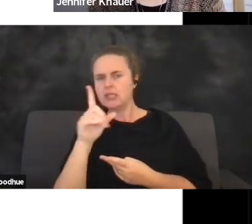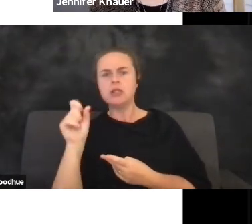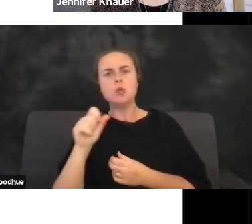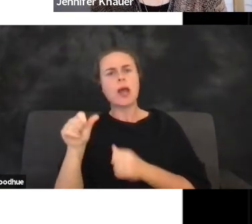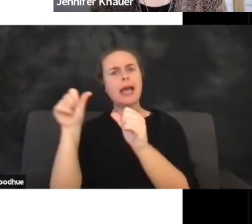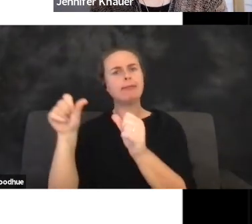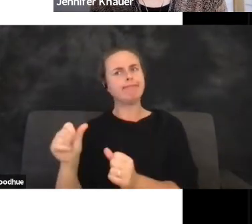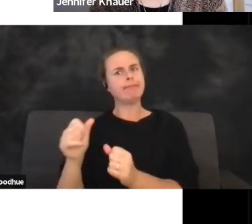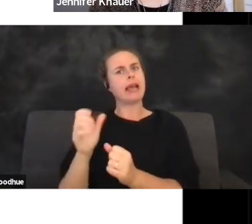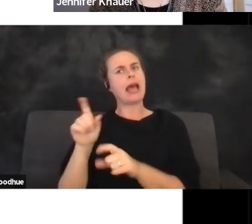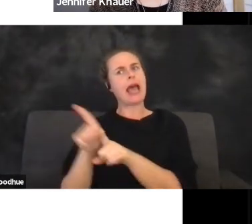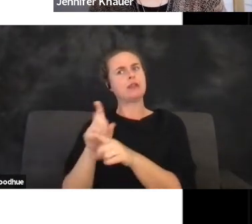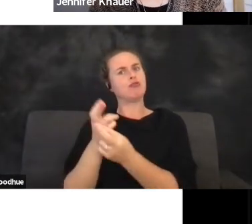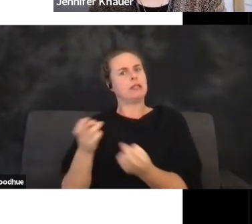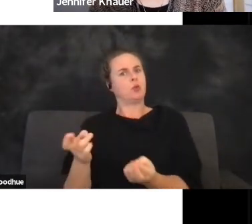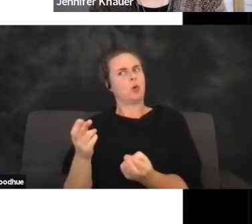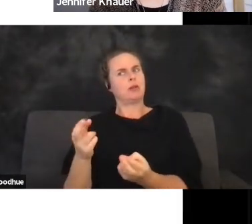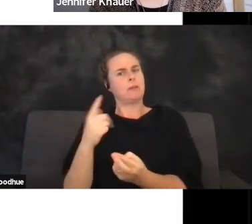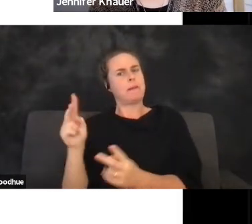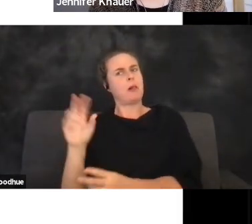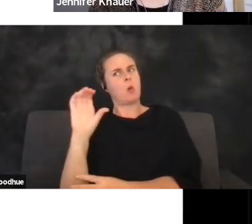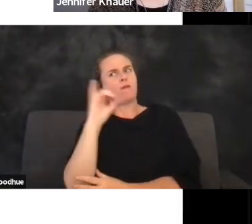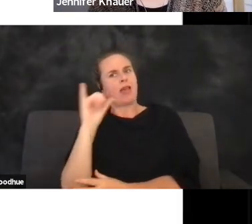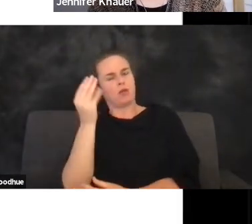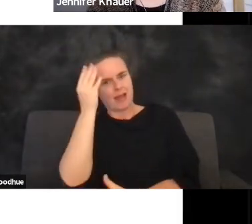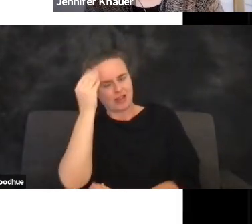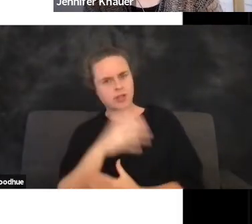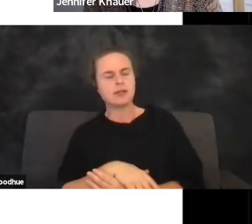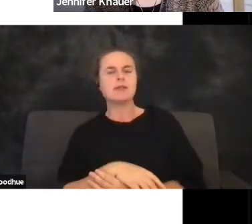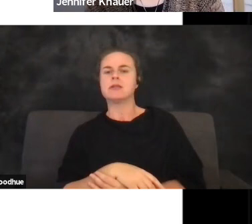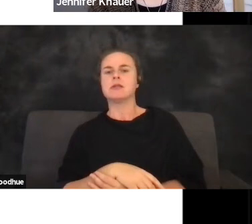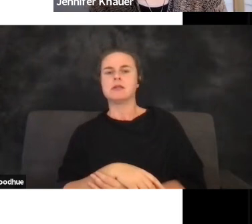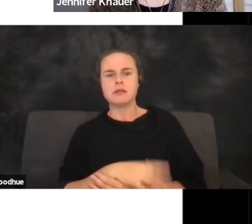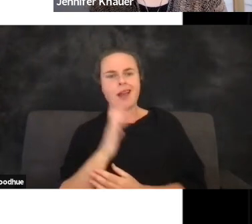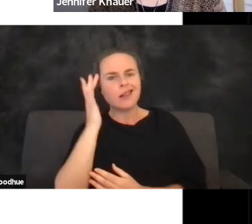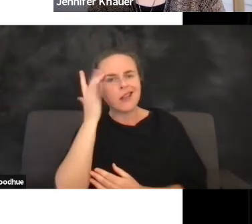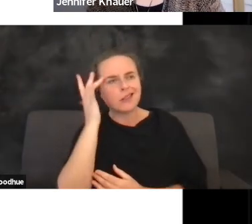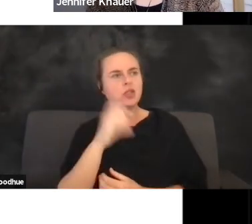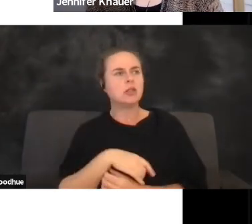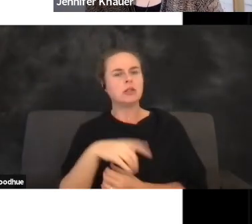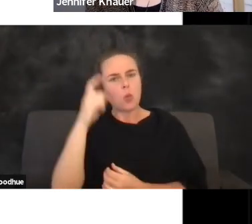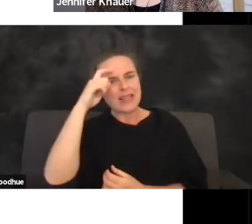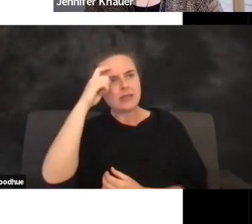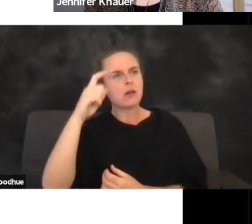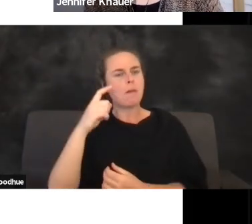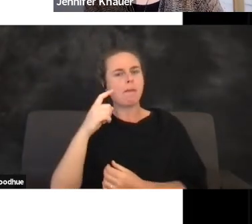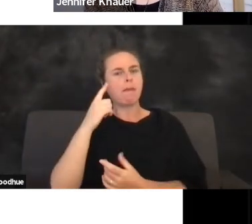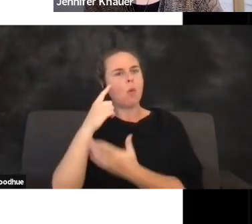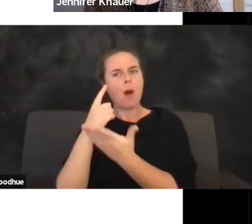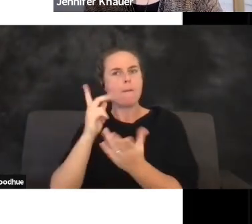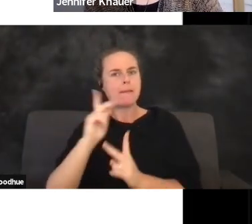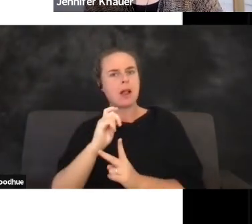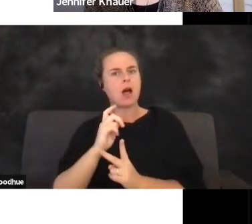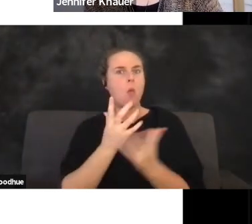things that people are looking for, intelligence and wisdom around what people are excited about and what people are longing for. Next